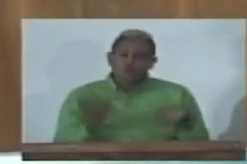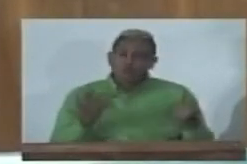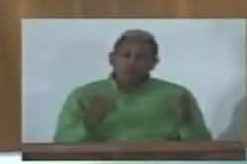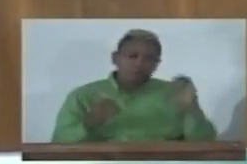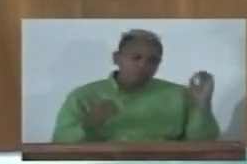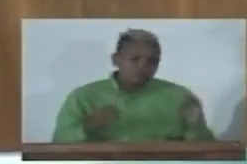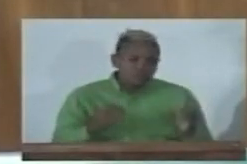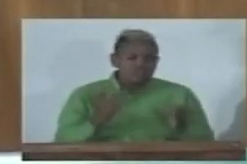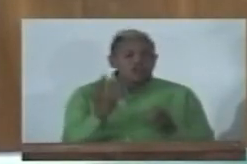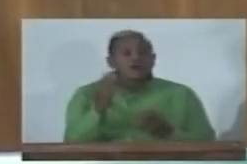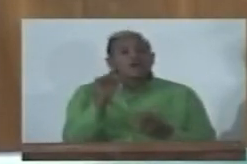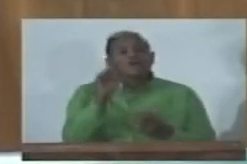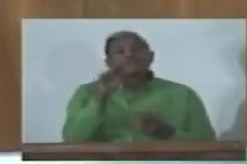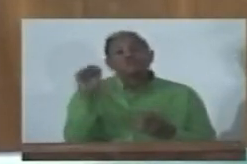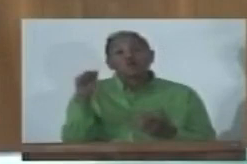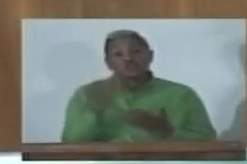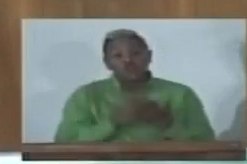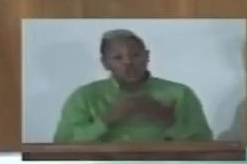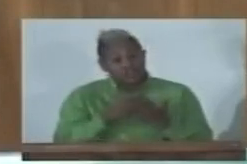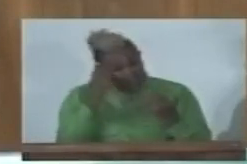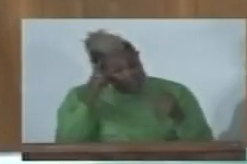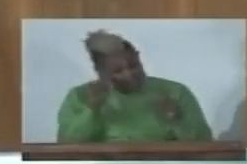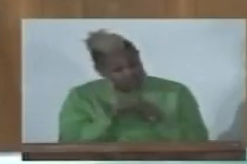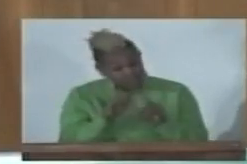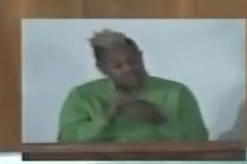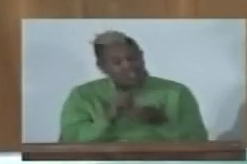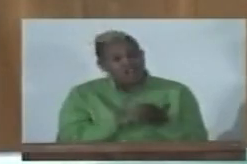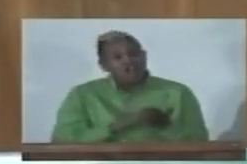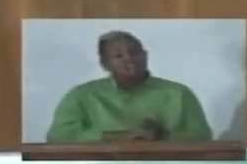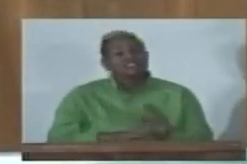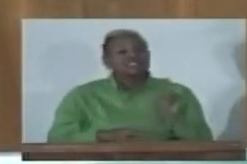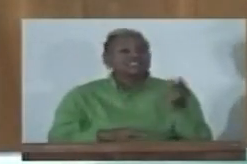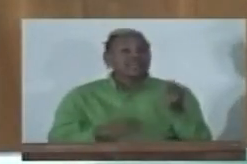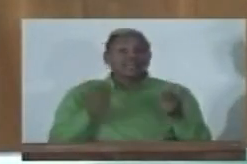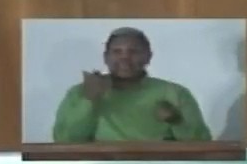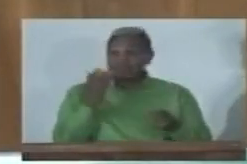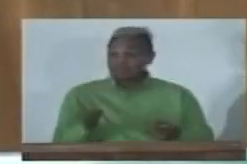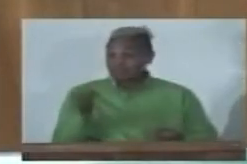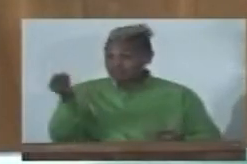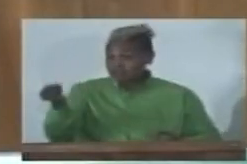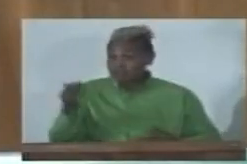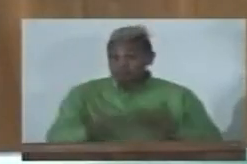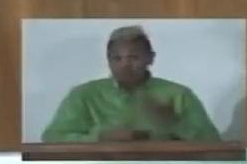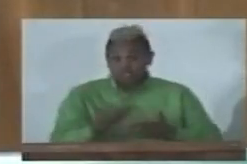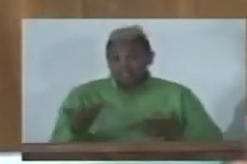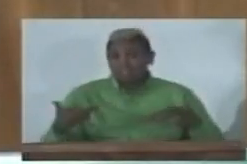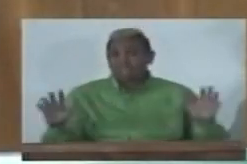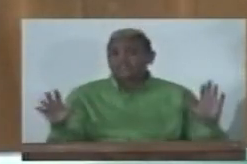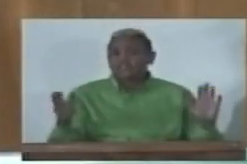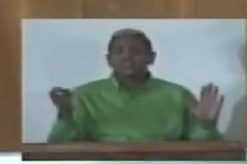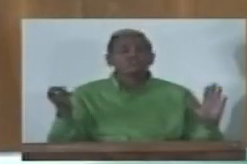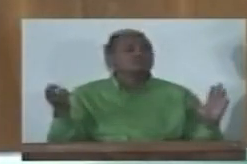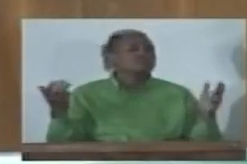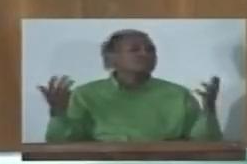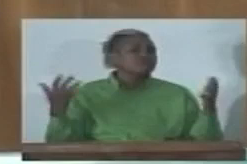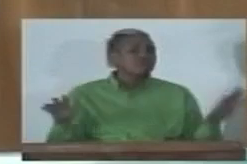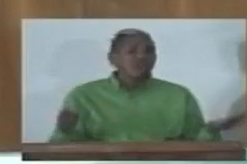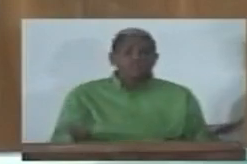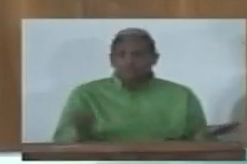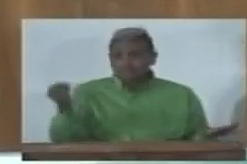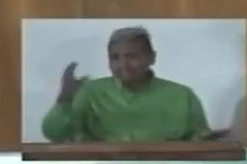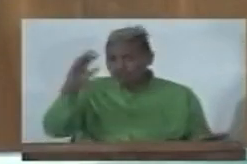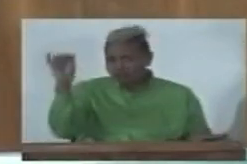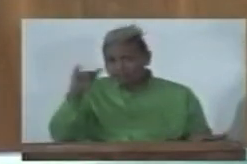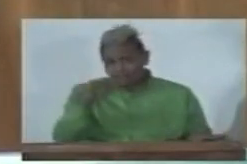gross earning was agreed to in the contract? And secondly, if the handing over process was completed or has been completed, whether